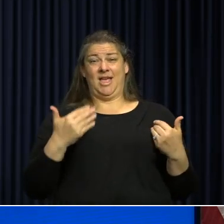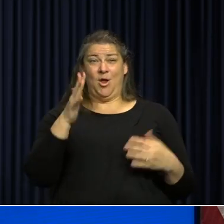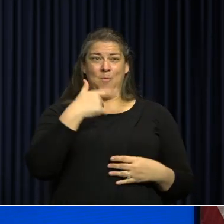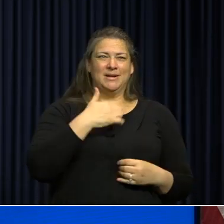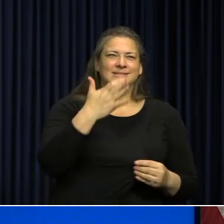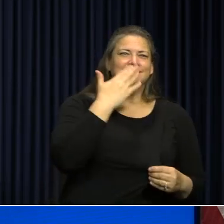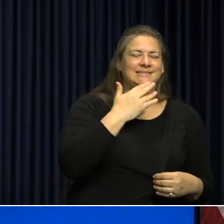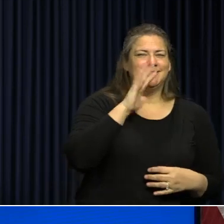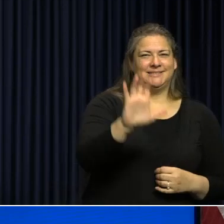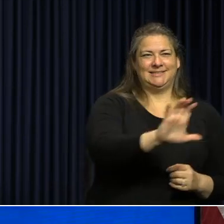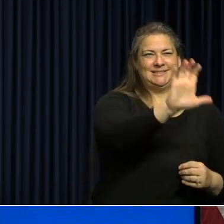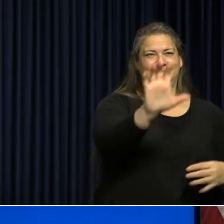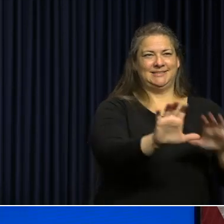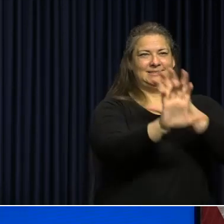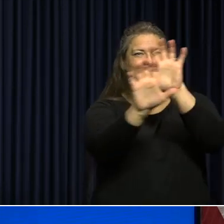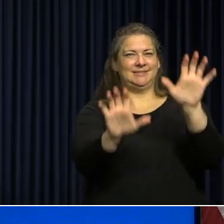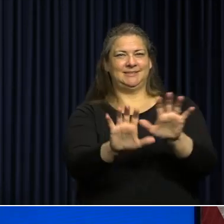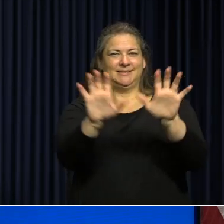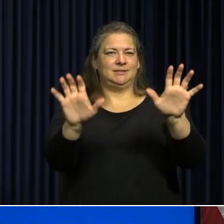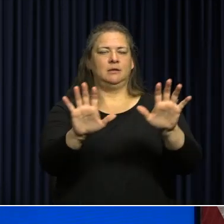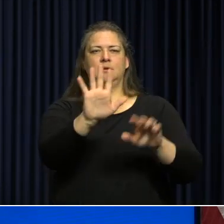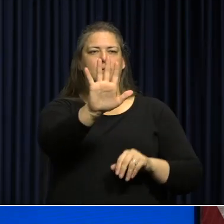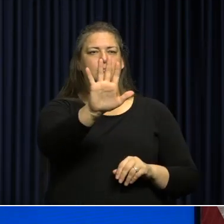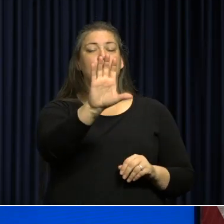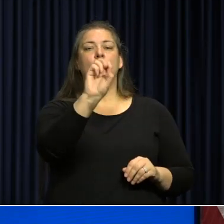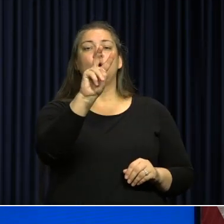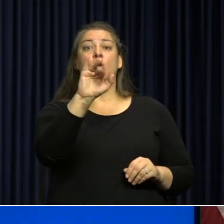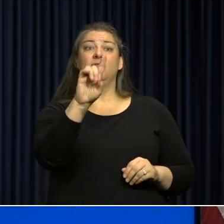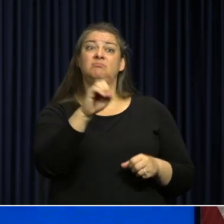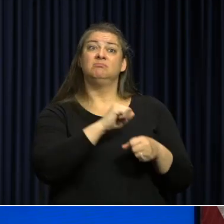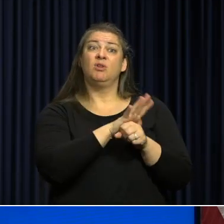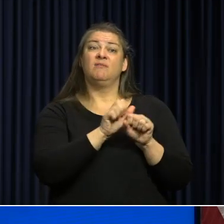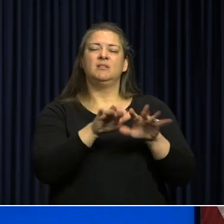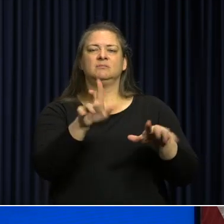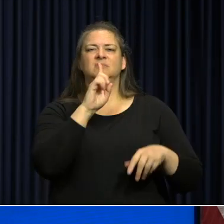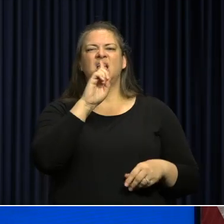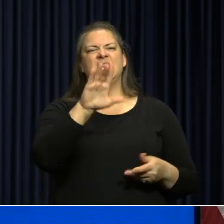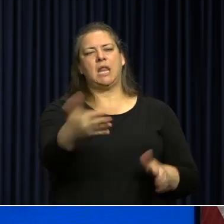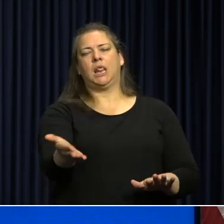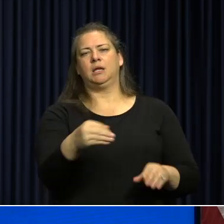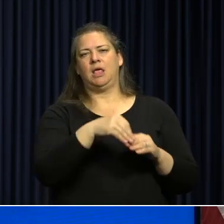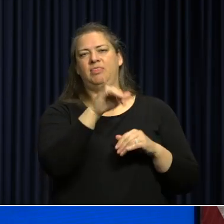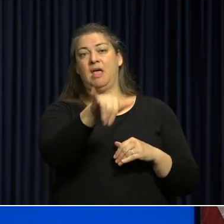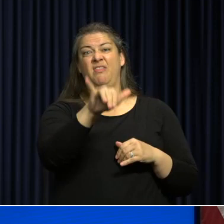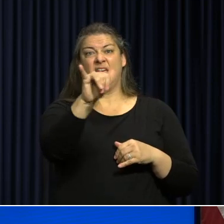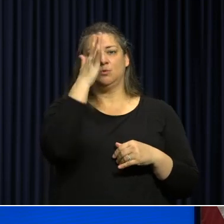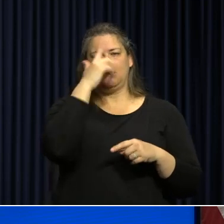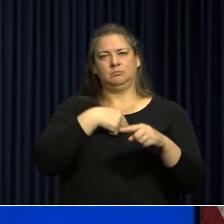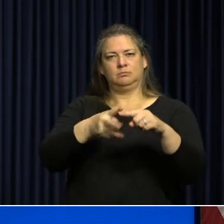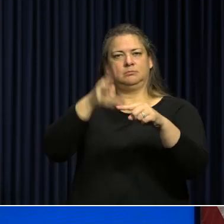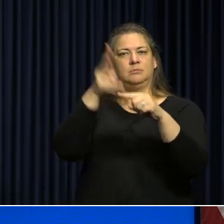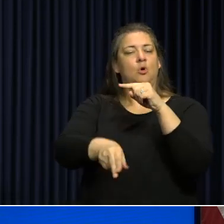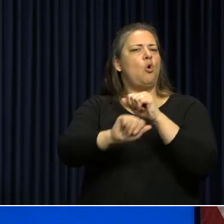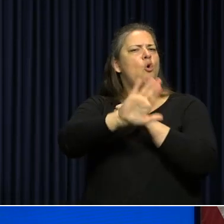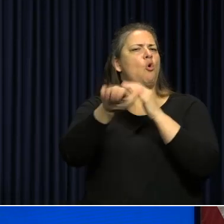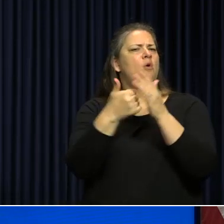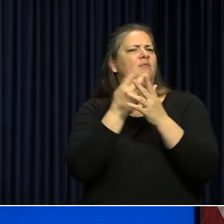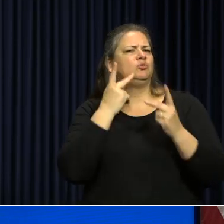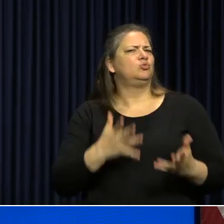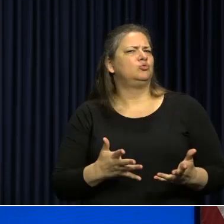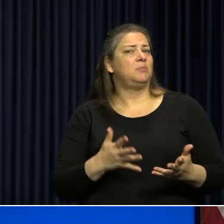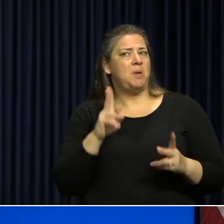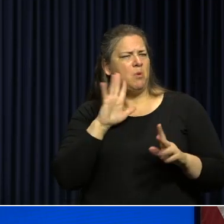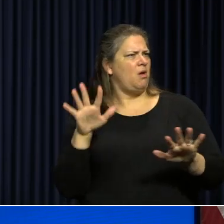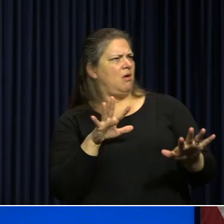it. I mean, the coronavirus is deadly in these settings. It's why we cut all visitors at a time when people maybe